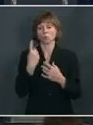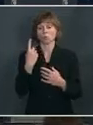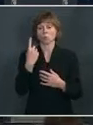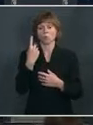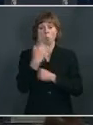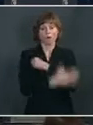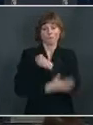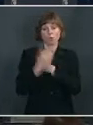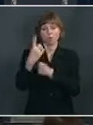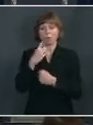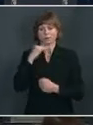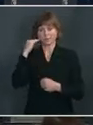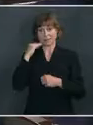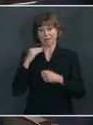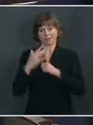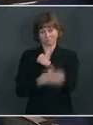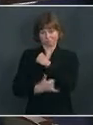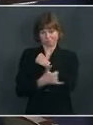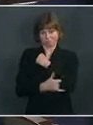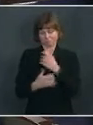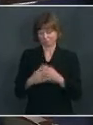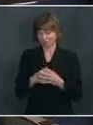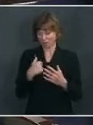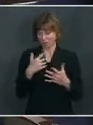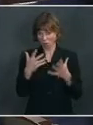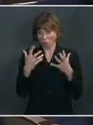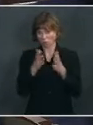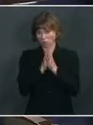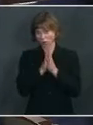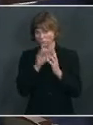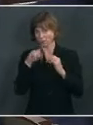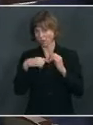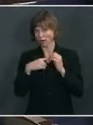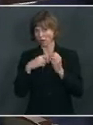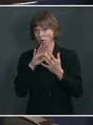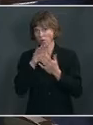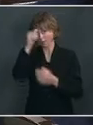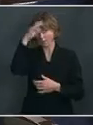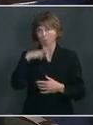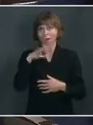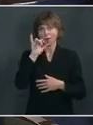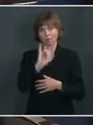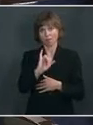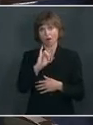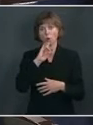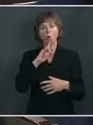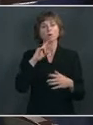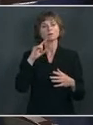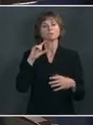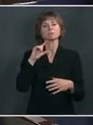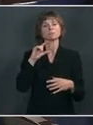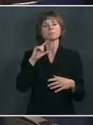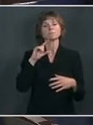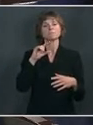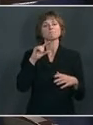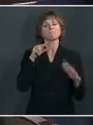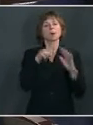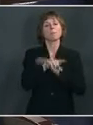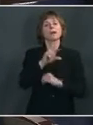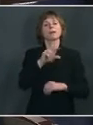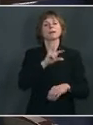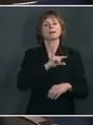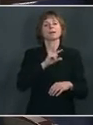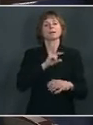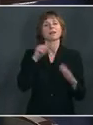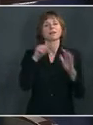I wanted to ask you about the Pakistani Supreme Court's decision to release the man that was convicted of the killing of journalist Daniel